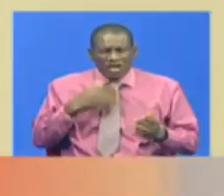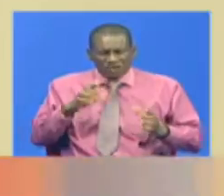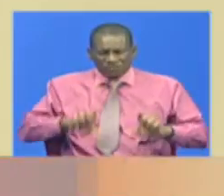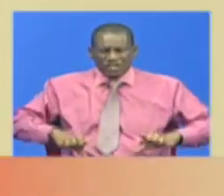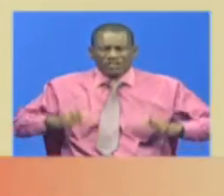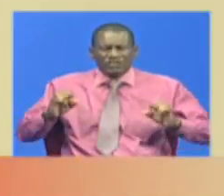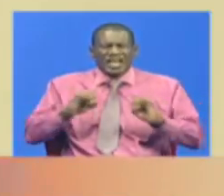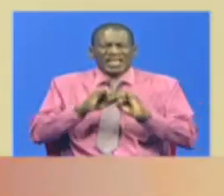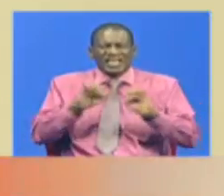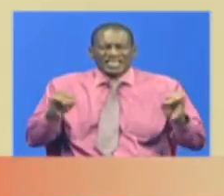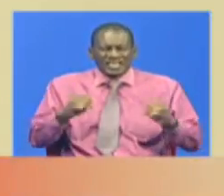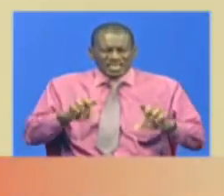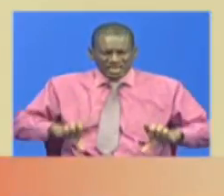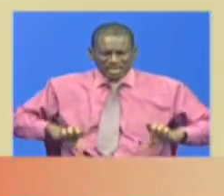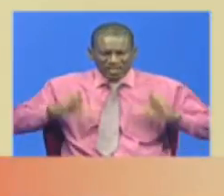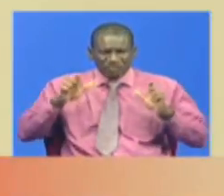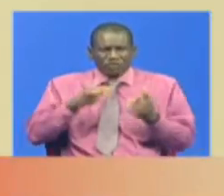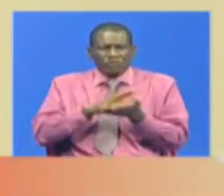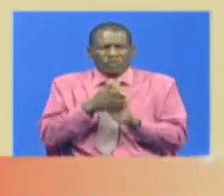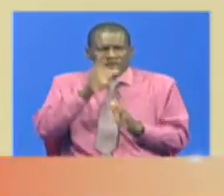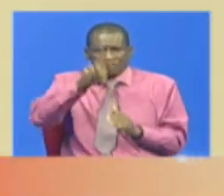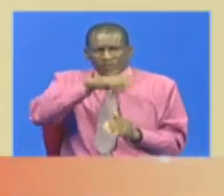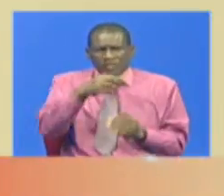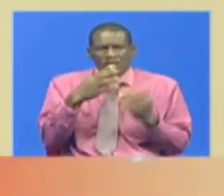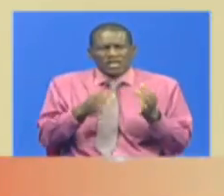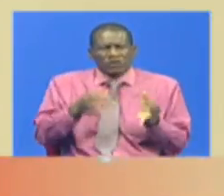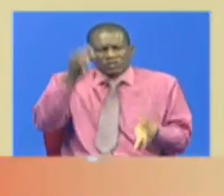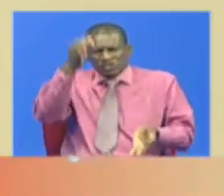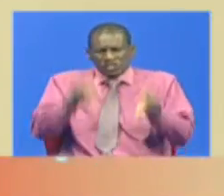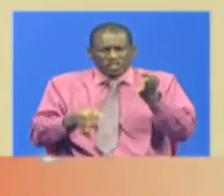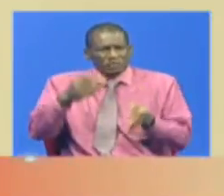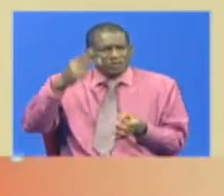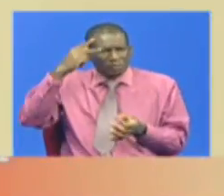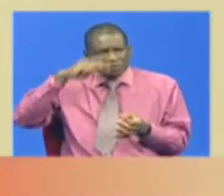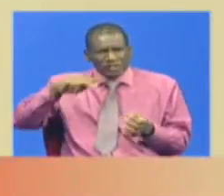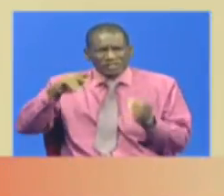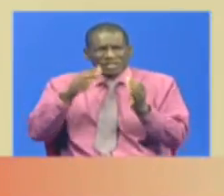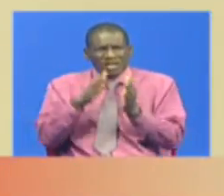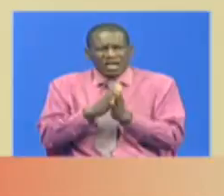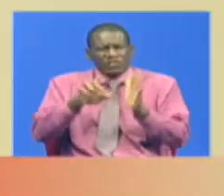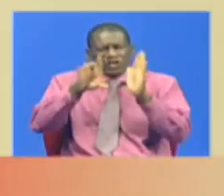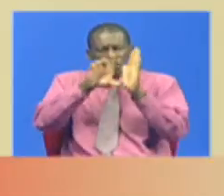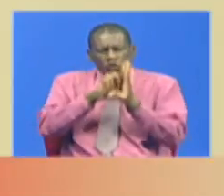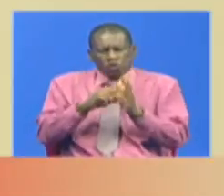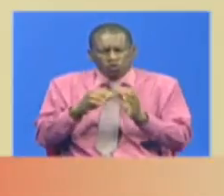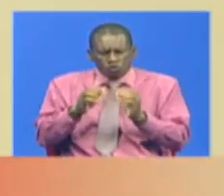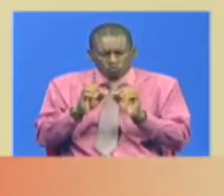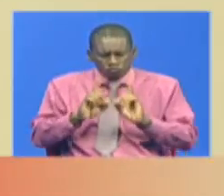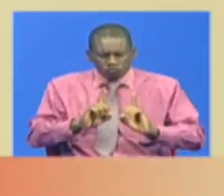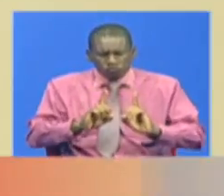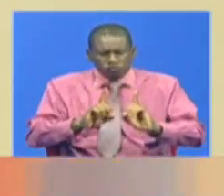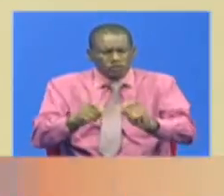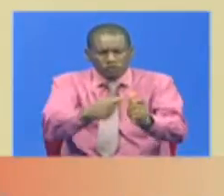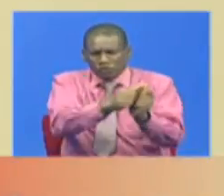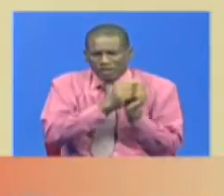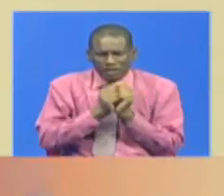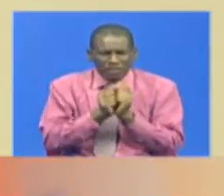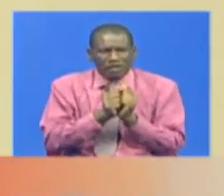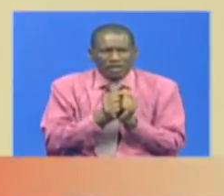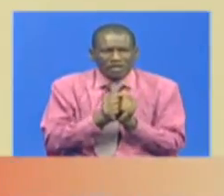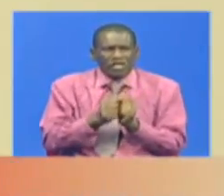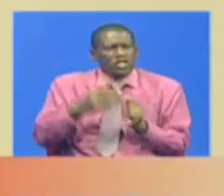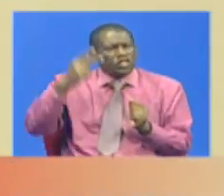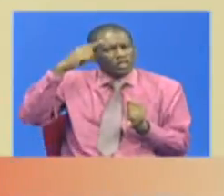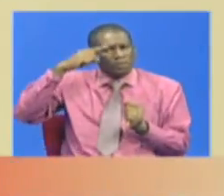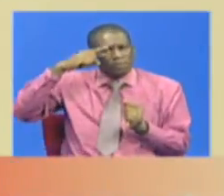a clean life. So sentencing policy and the law go hand in hand. The policy